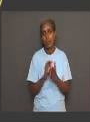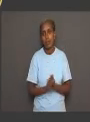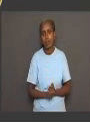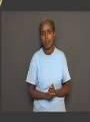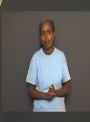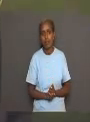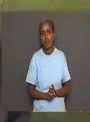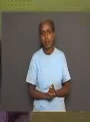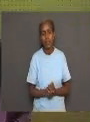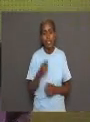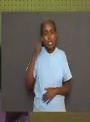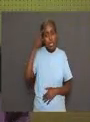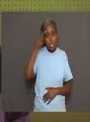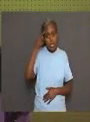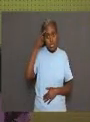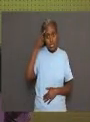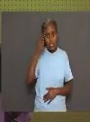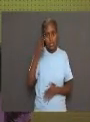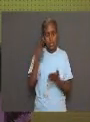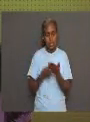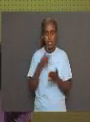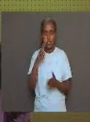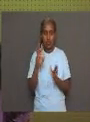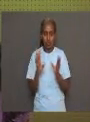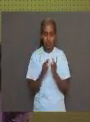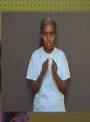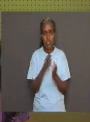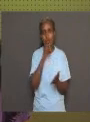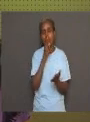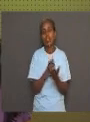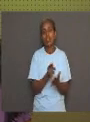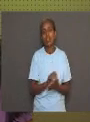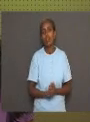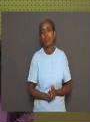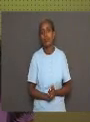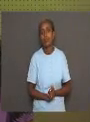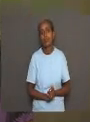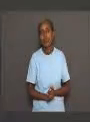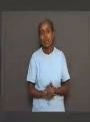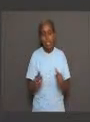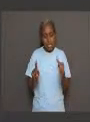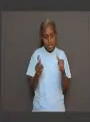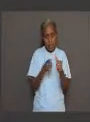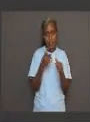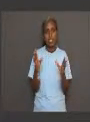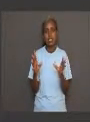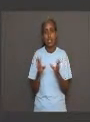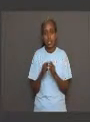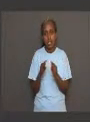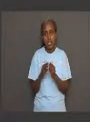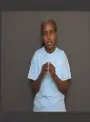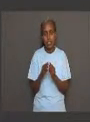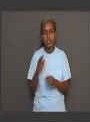number. Consider these two sets of data. The first set